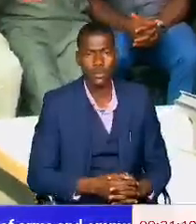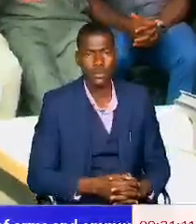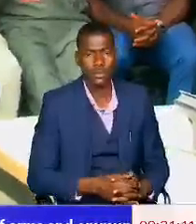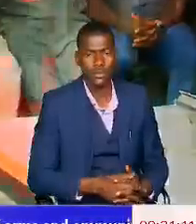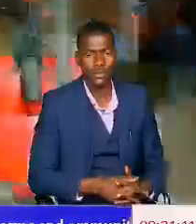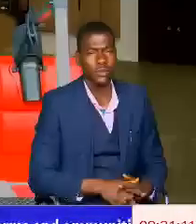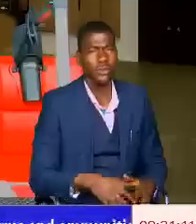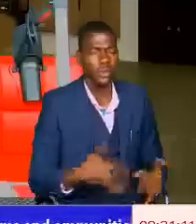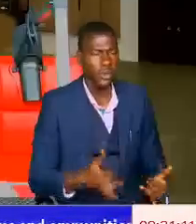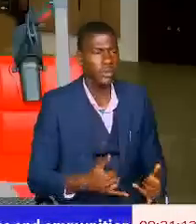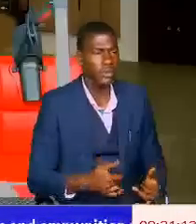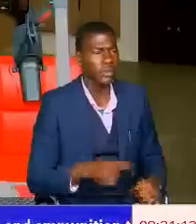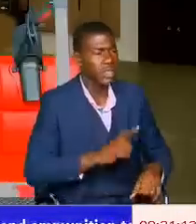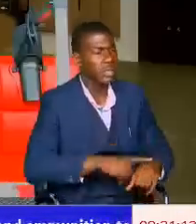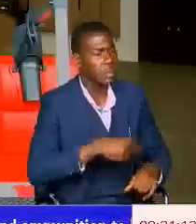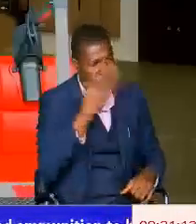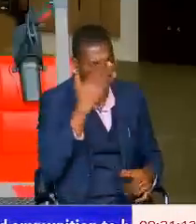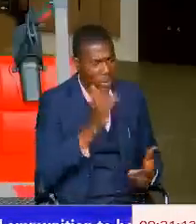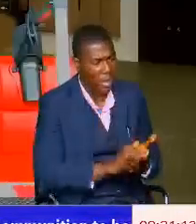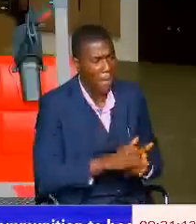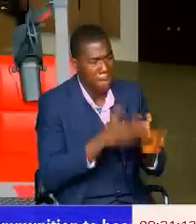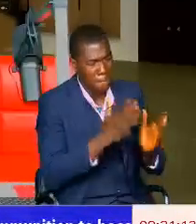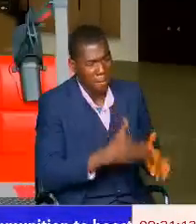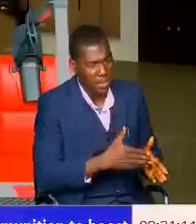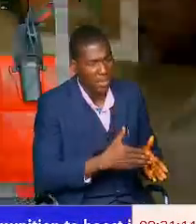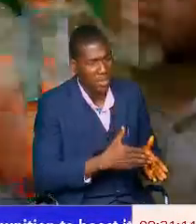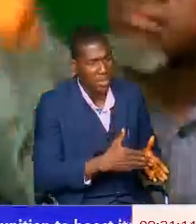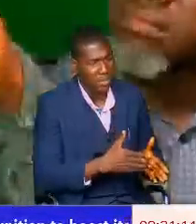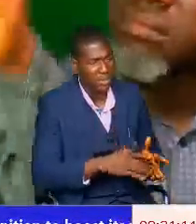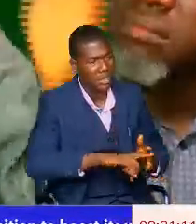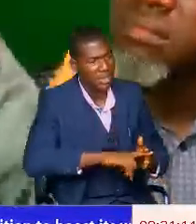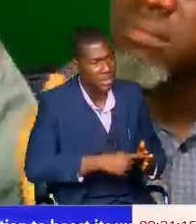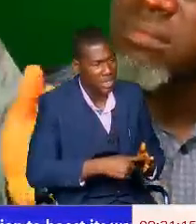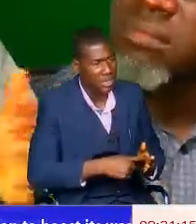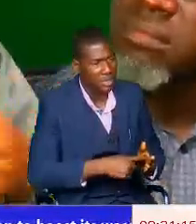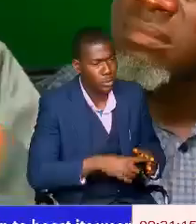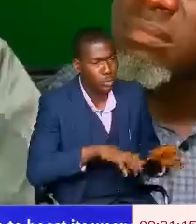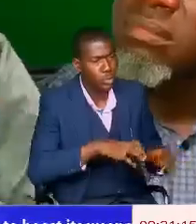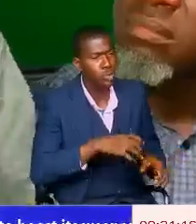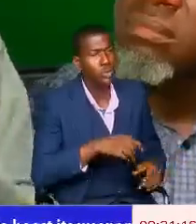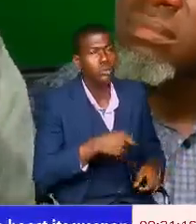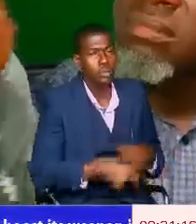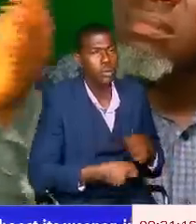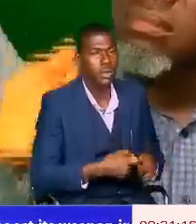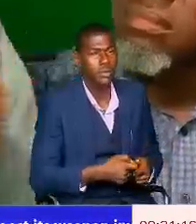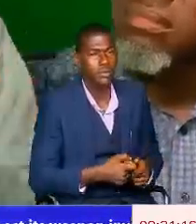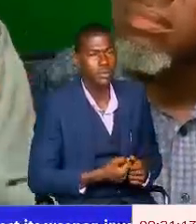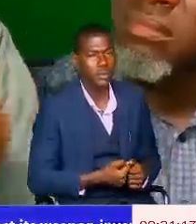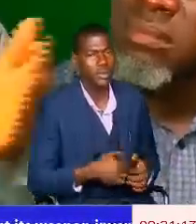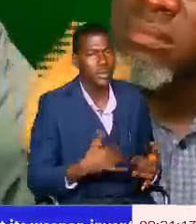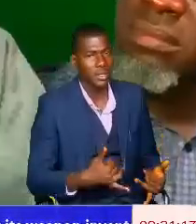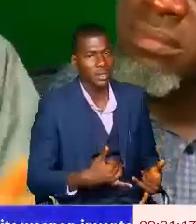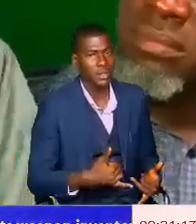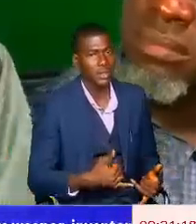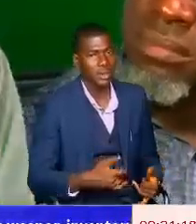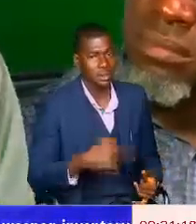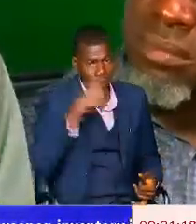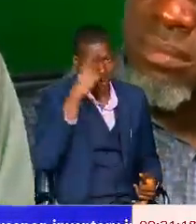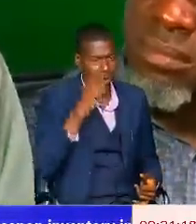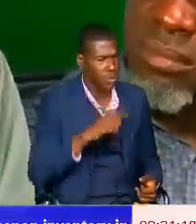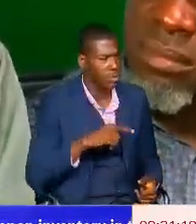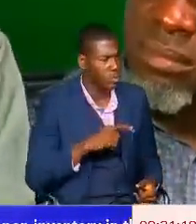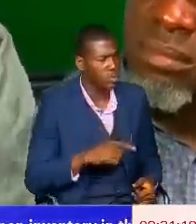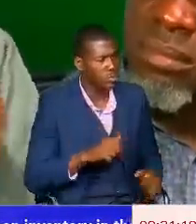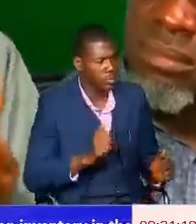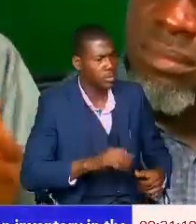why you know say somebody don't they do your matter, you don't remain small. You know, because you get access to the